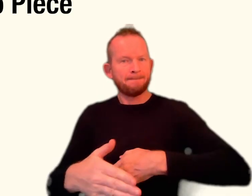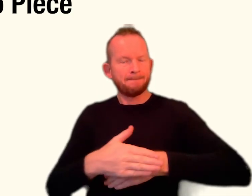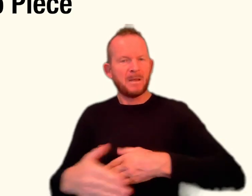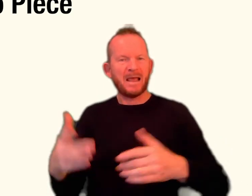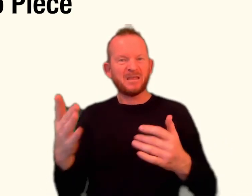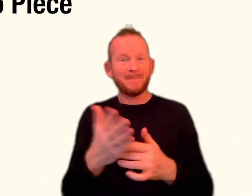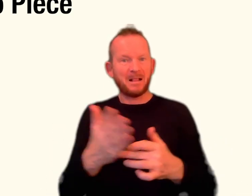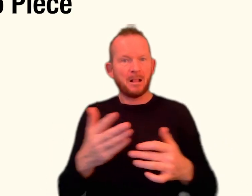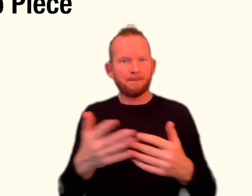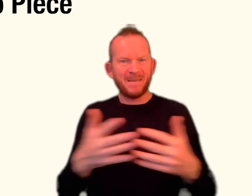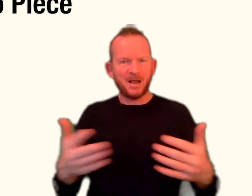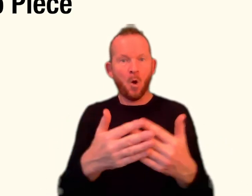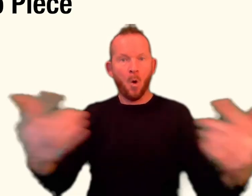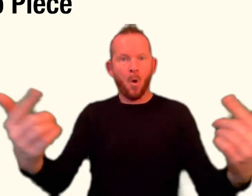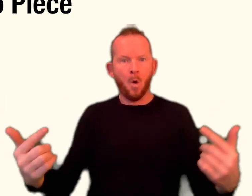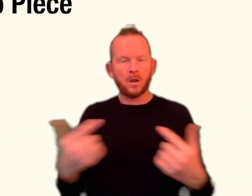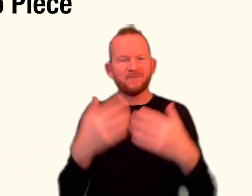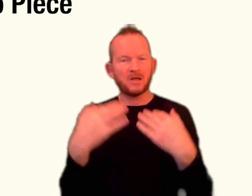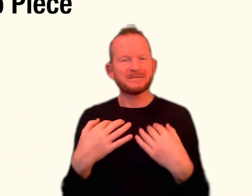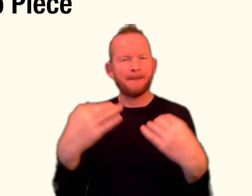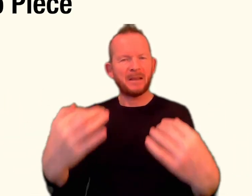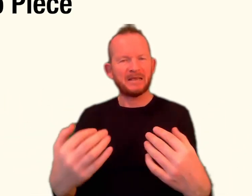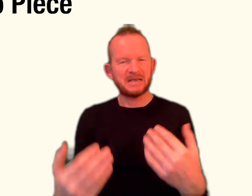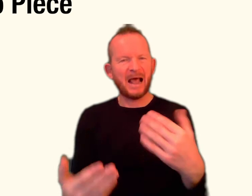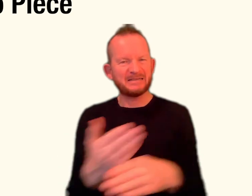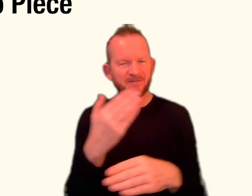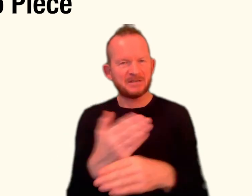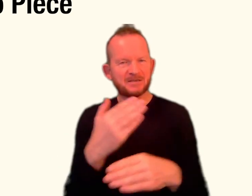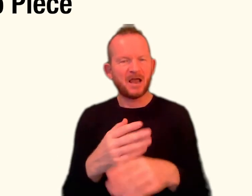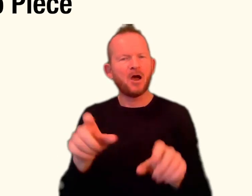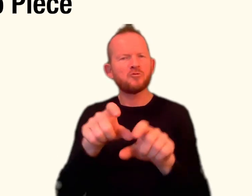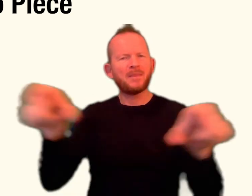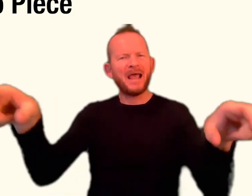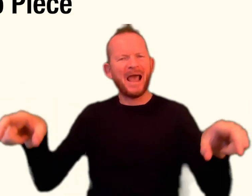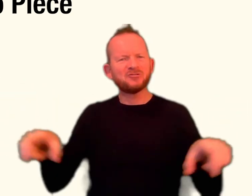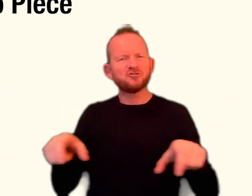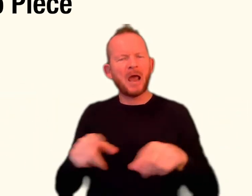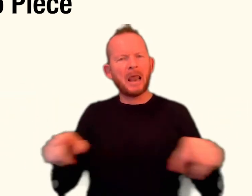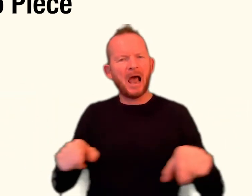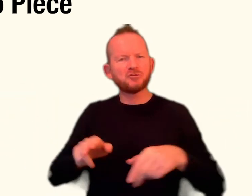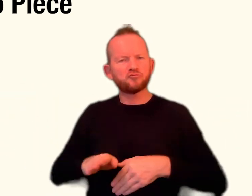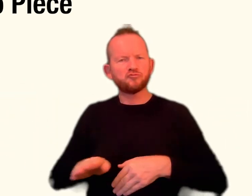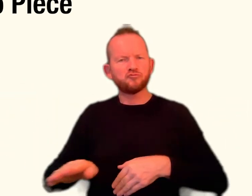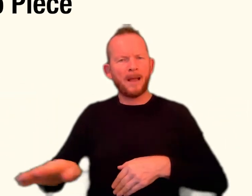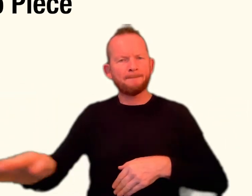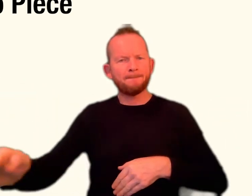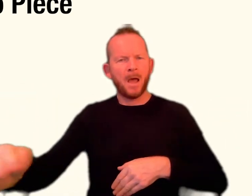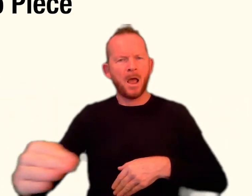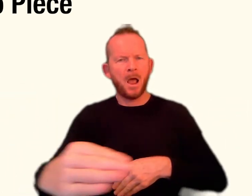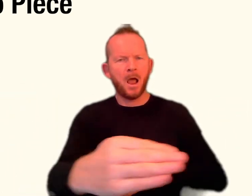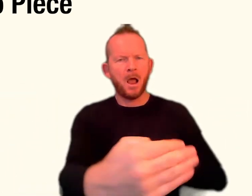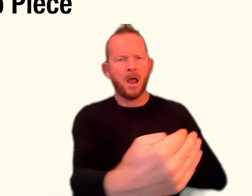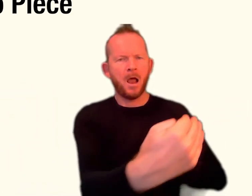hall where we had assemblies and other activities, and around the edge of the hall was a large ramp going up the level of 2 flights of